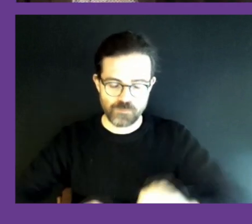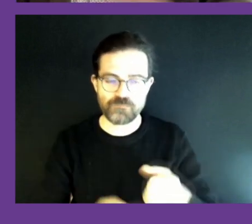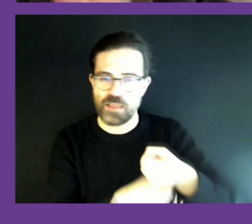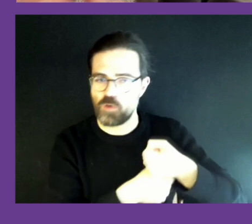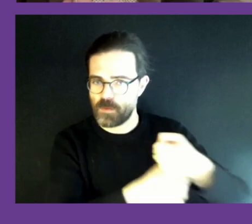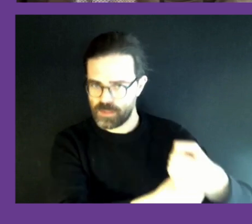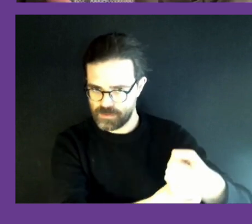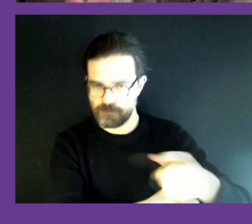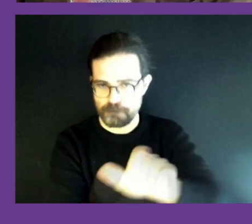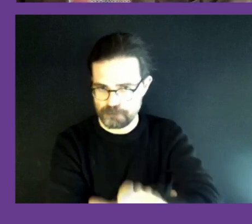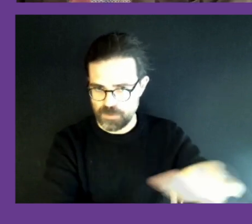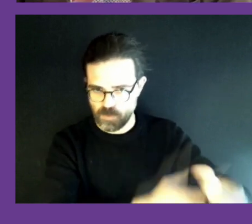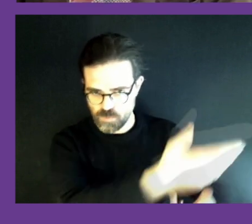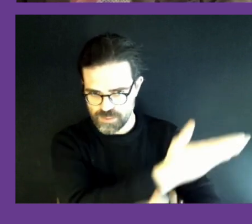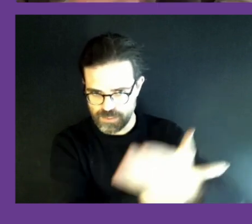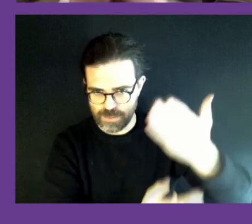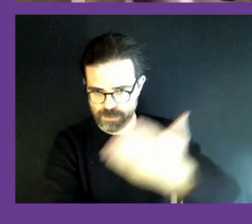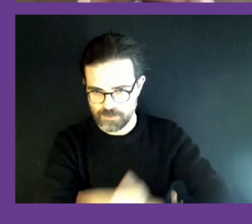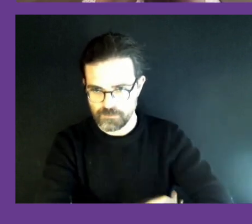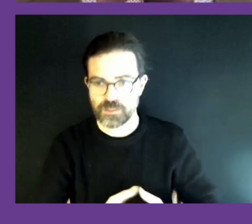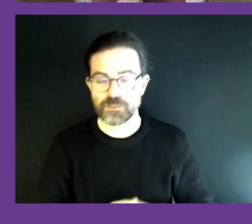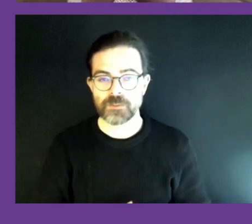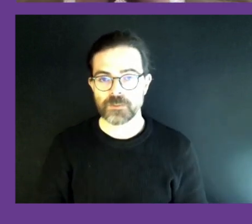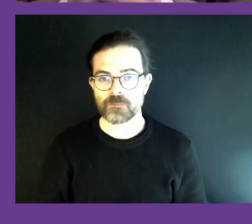disabilities in the process.